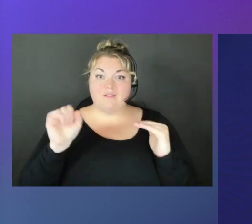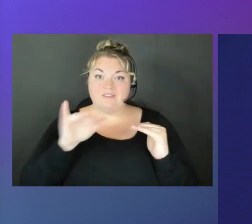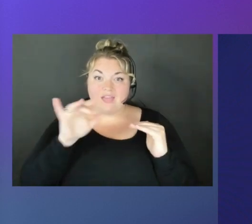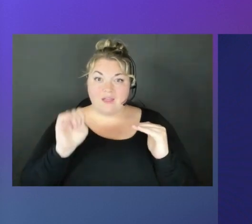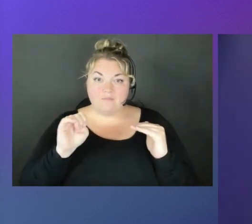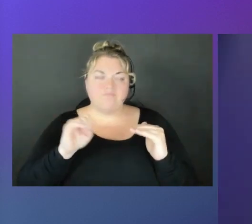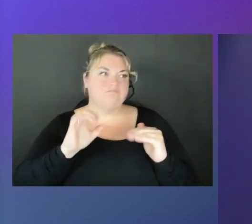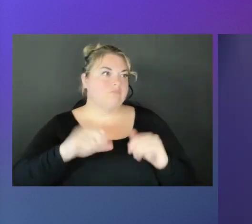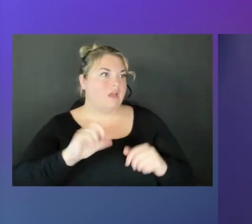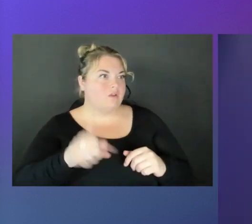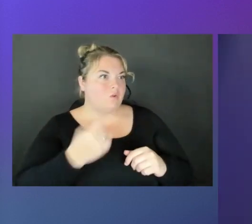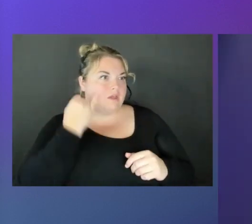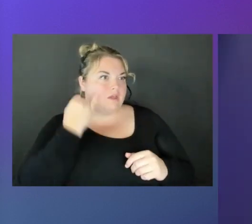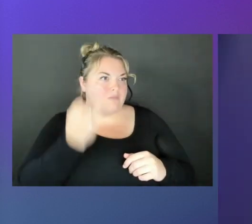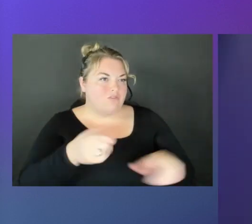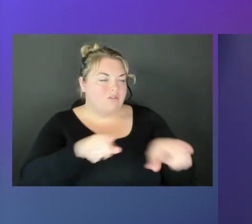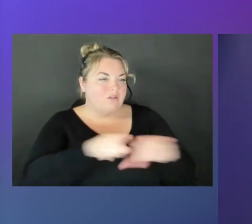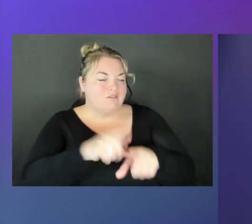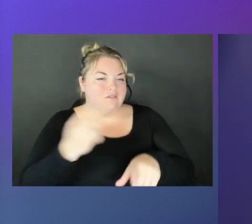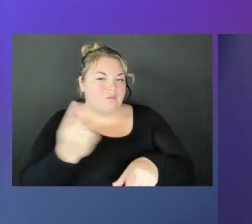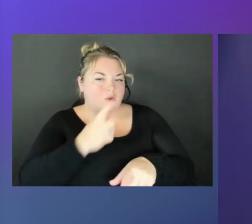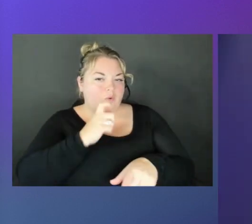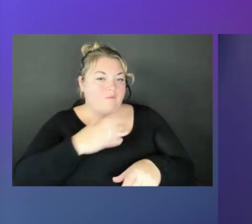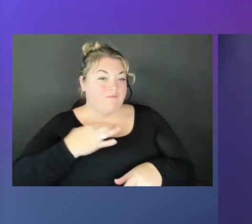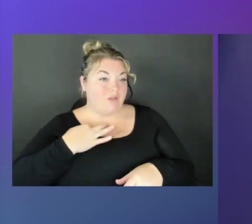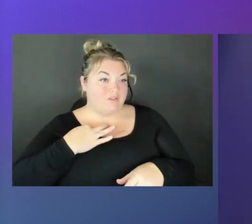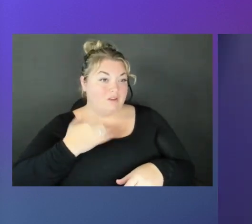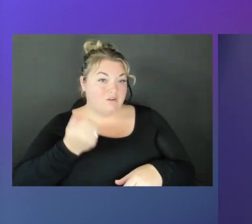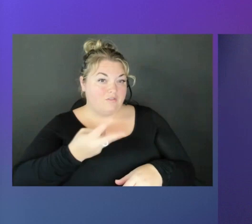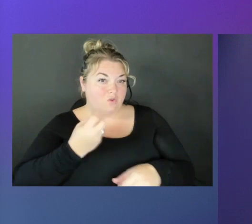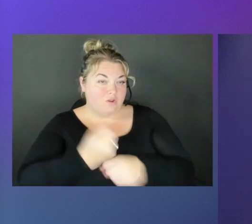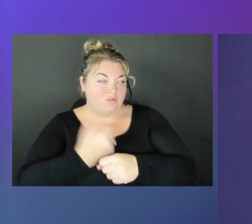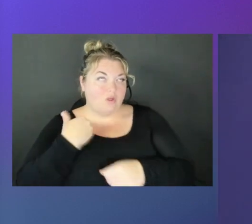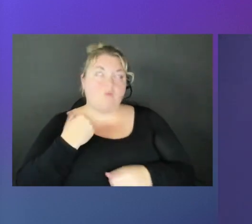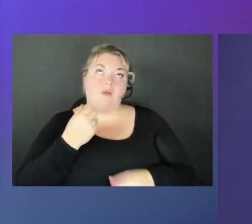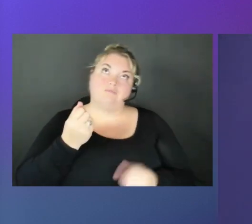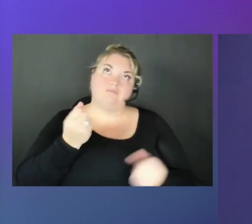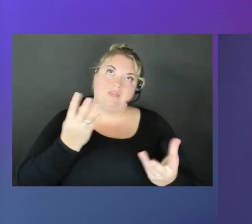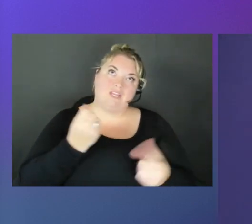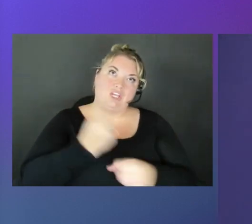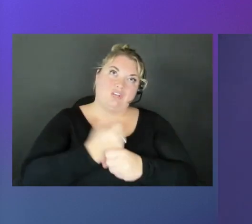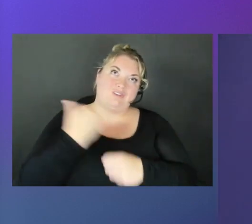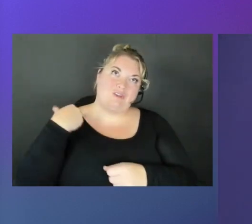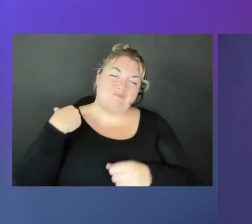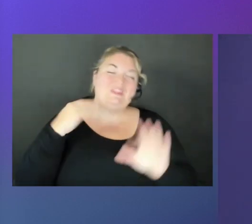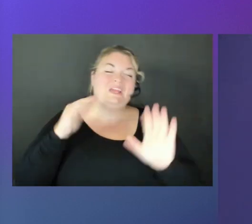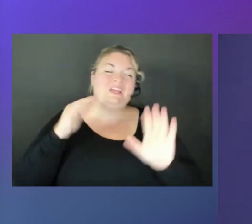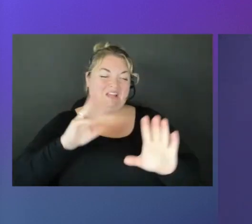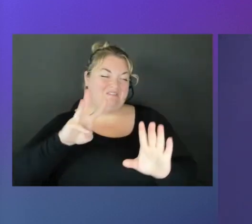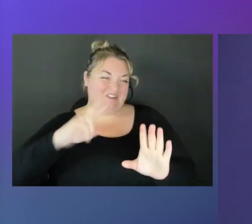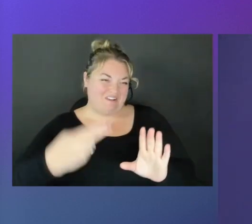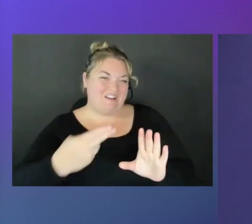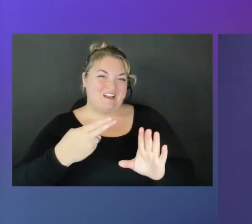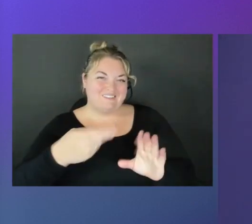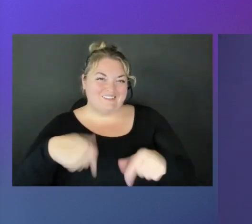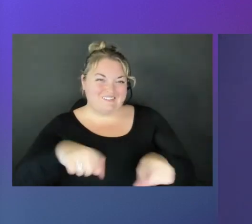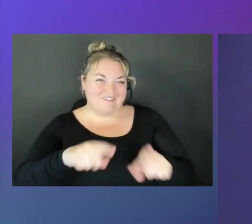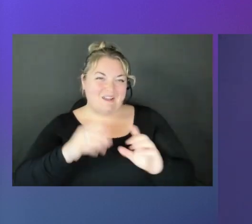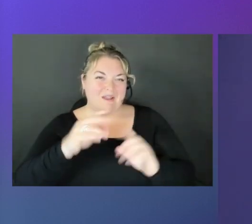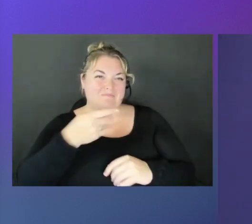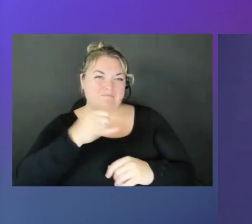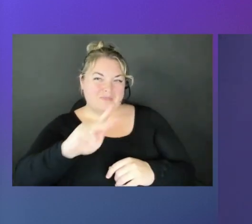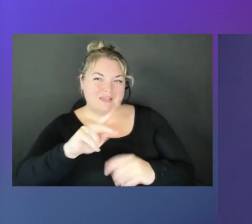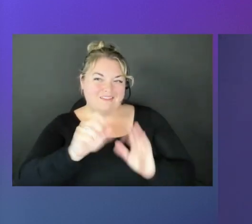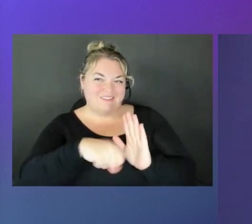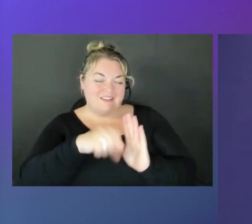only imagine as somebody that volunteered multiple years, a couple years ago in the warehouse during peak seasons, just kind of like the